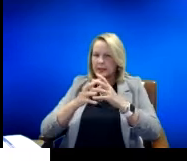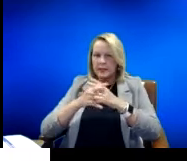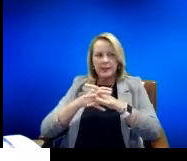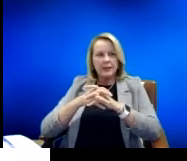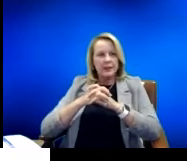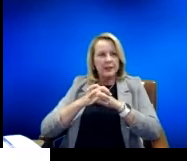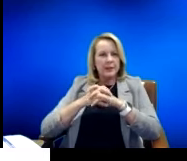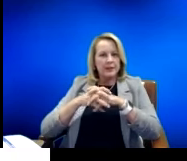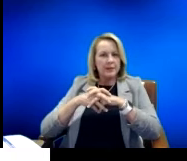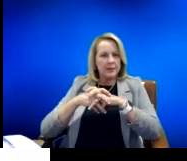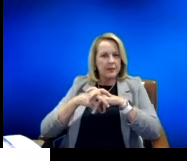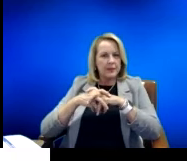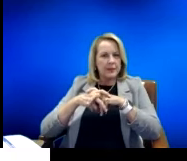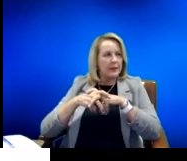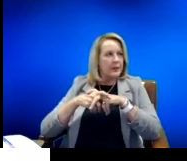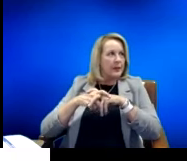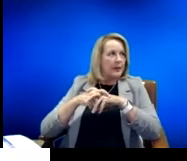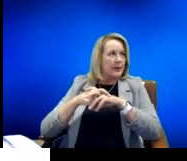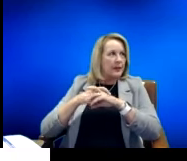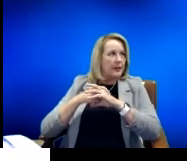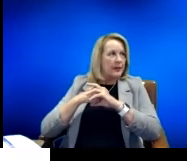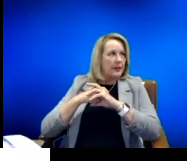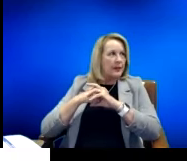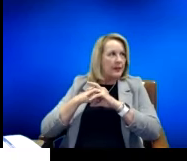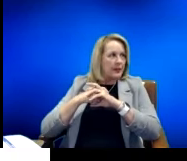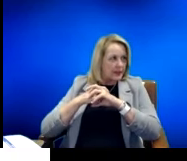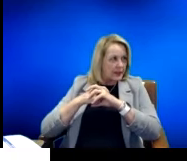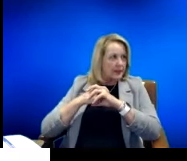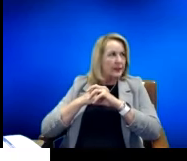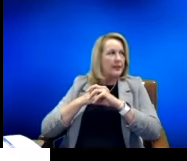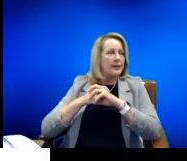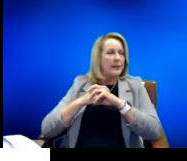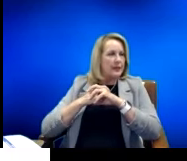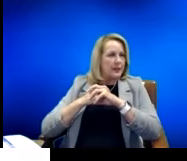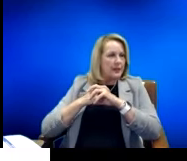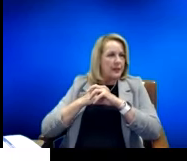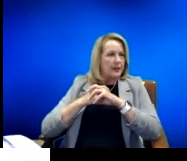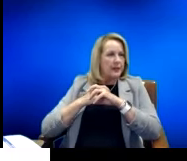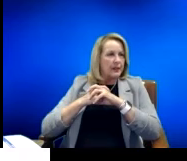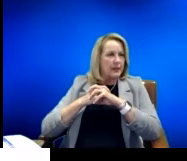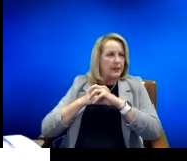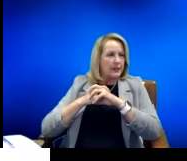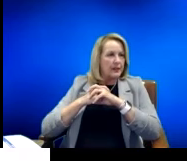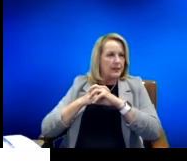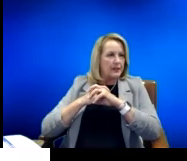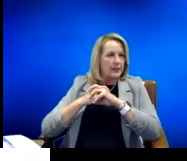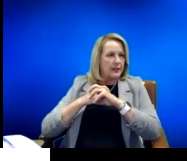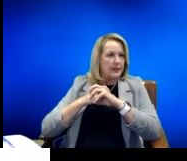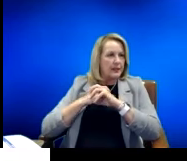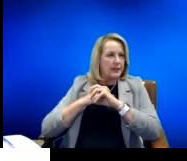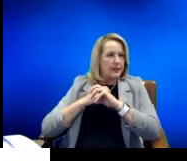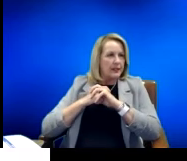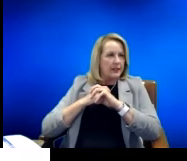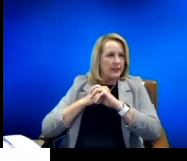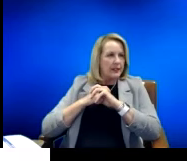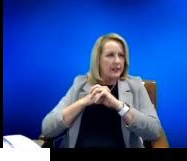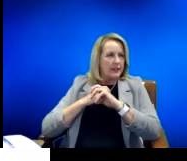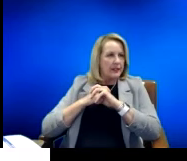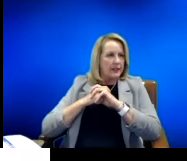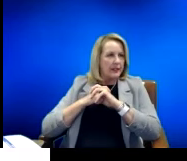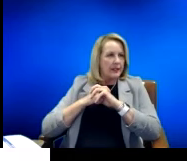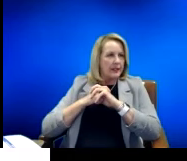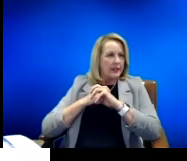Well, I will make sure and send this to everyone again to make sure they have the presentation, and we give us a few days and we will upload it